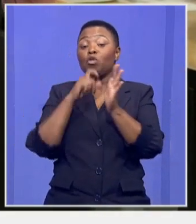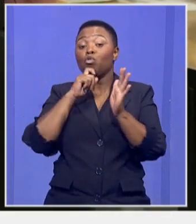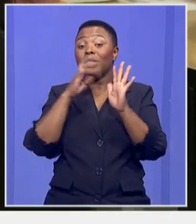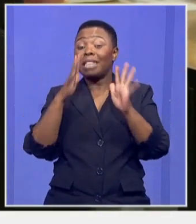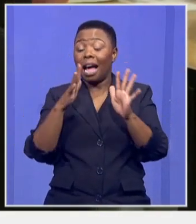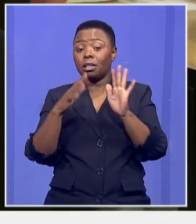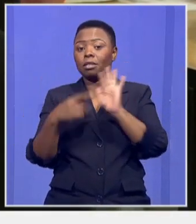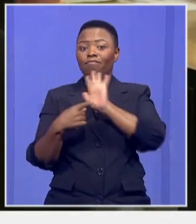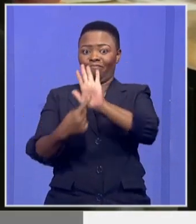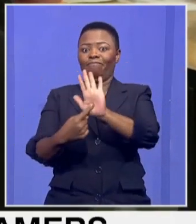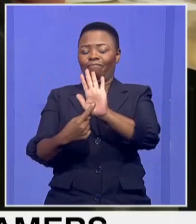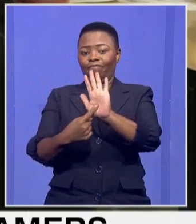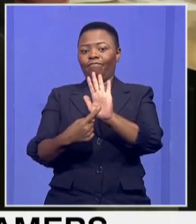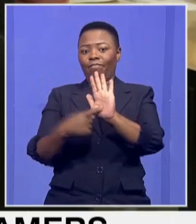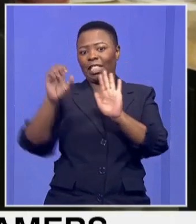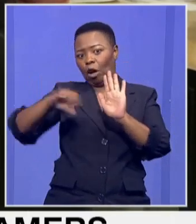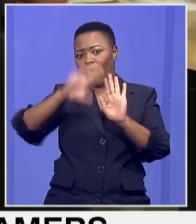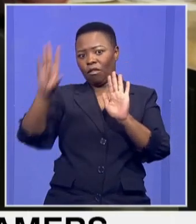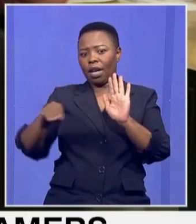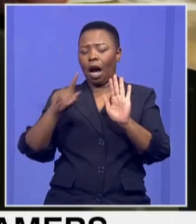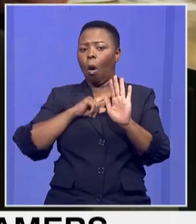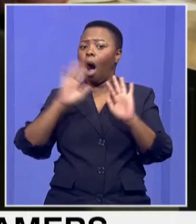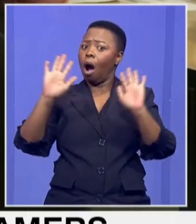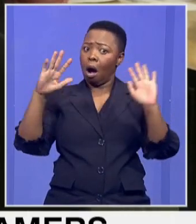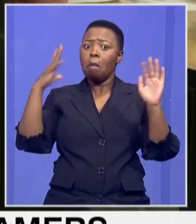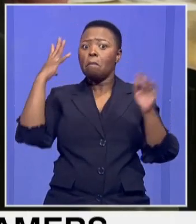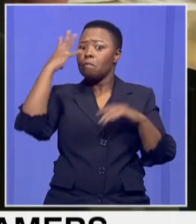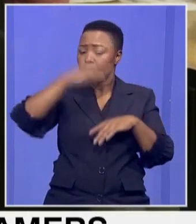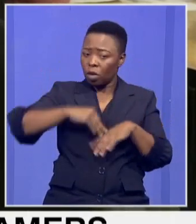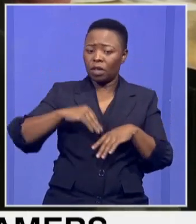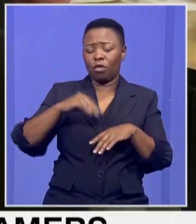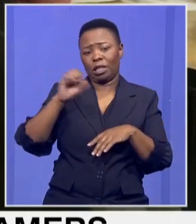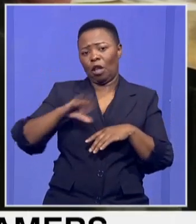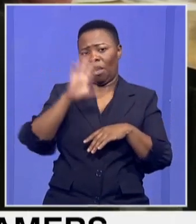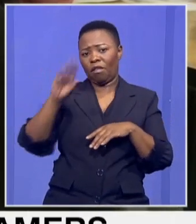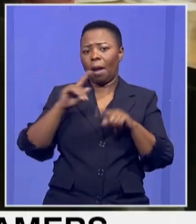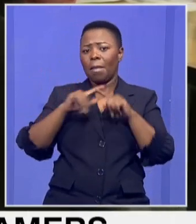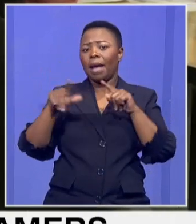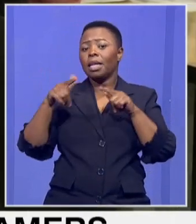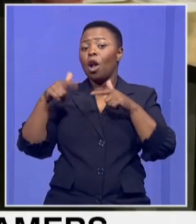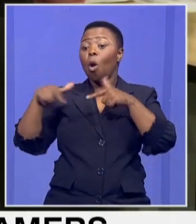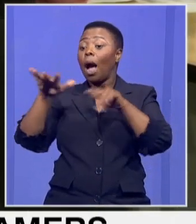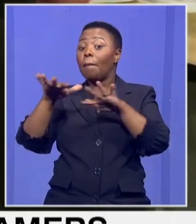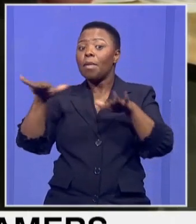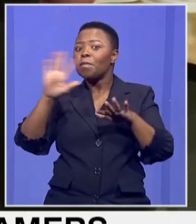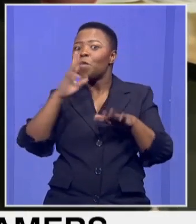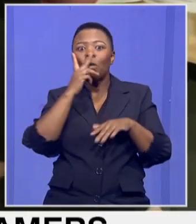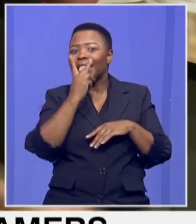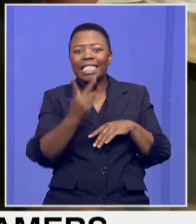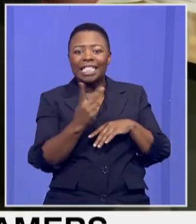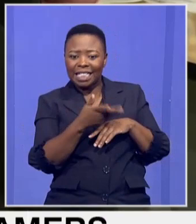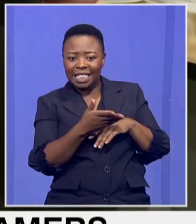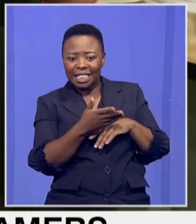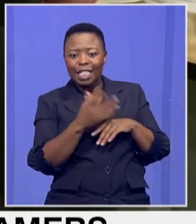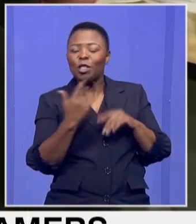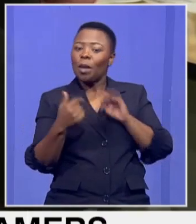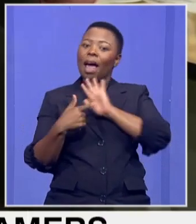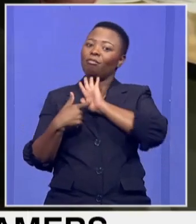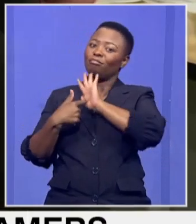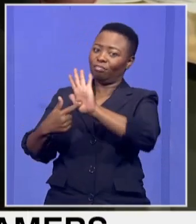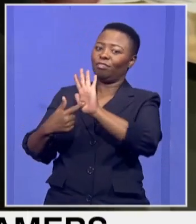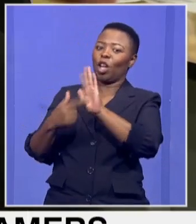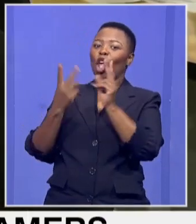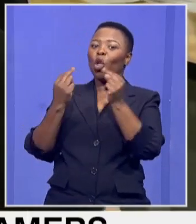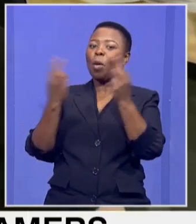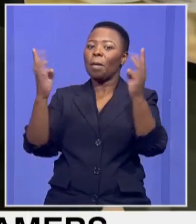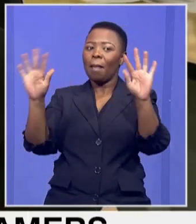South Africa. Because South Africa does amazing animation, but often locals don't get to see that work. So this is a way for us to showcase to a new type of audience that hasn't